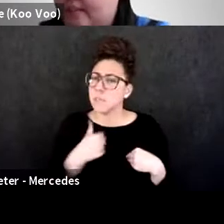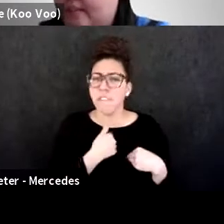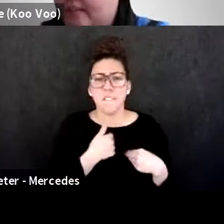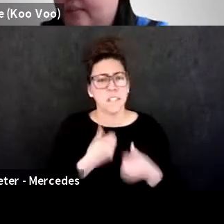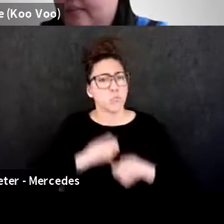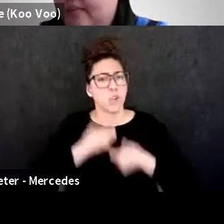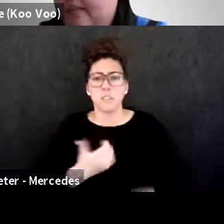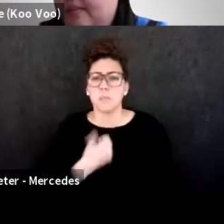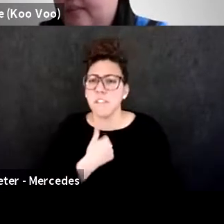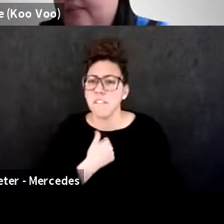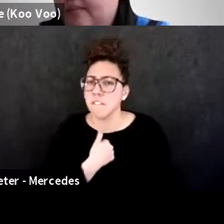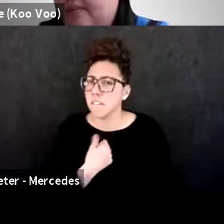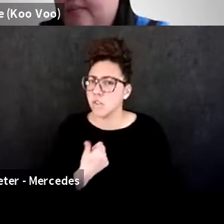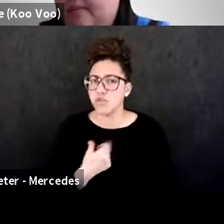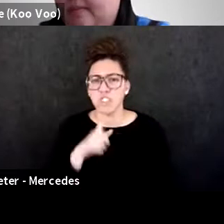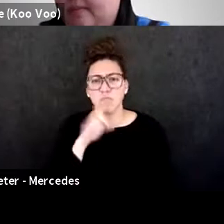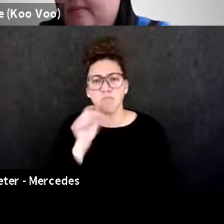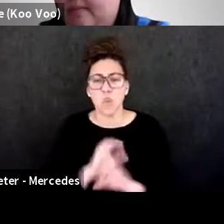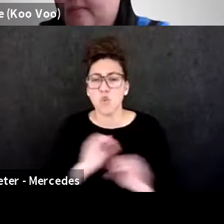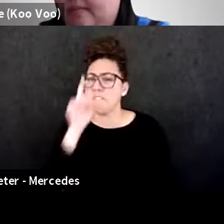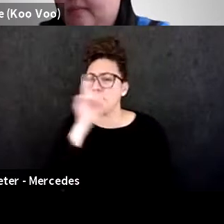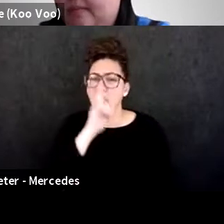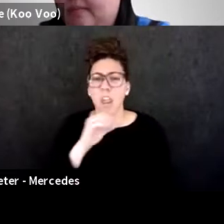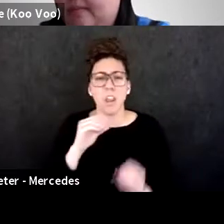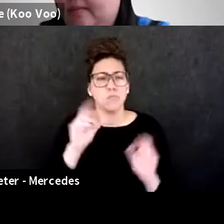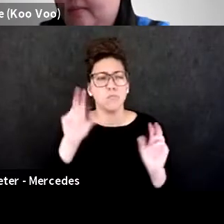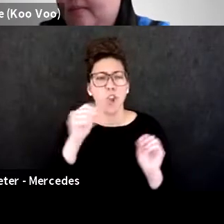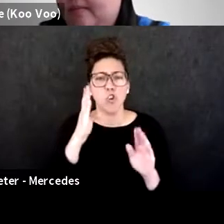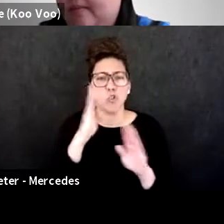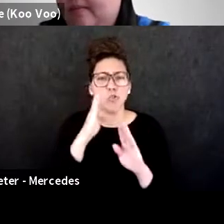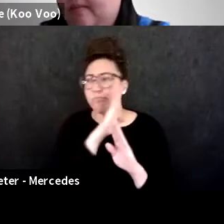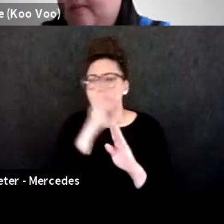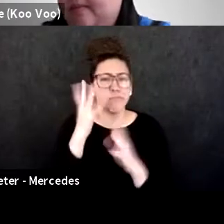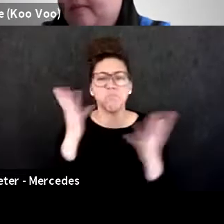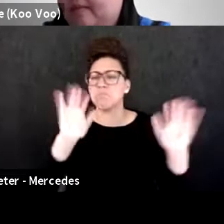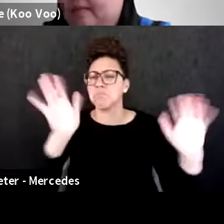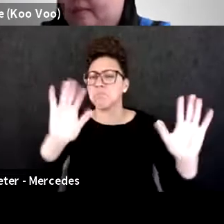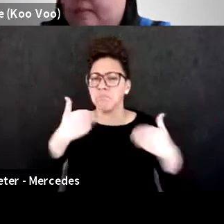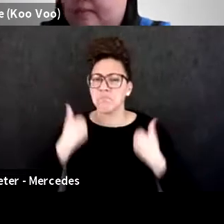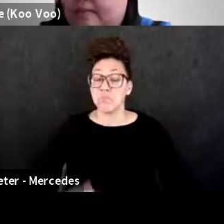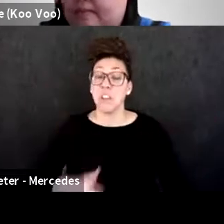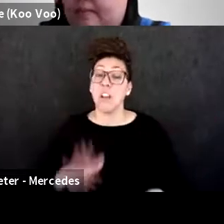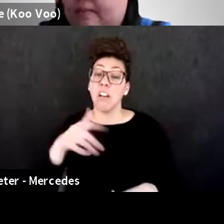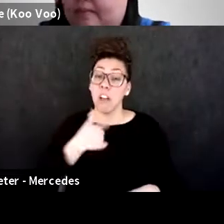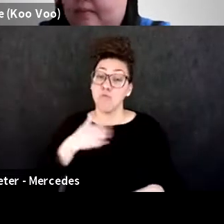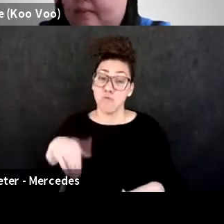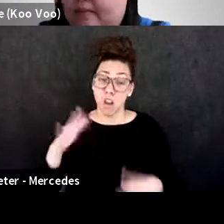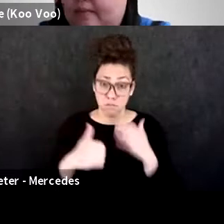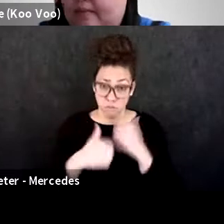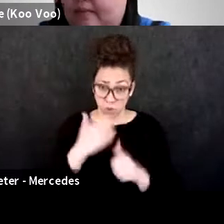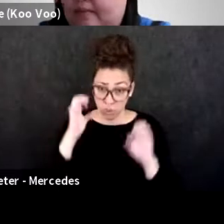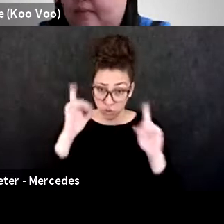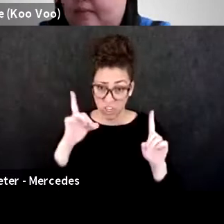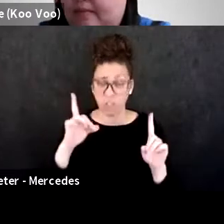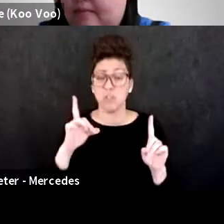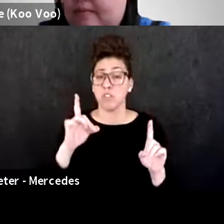myself, the biggest trouble I had is I grew up for most of my education overseas. And as a lot of folks might know, there's a very big clash between